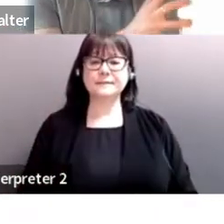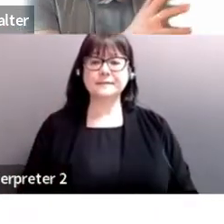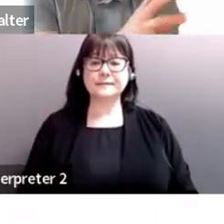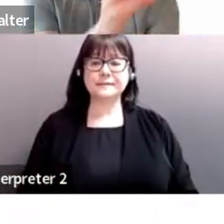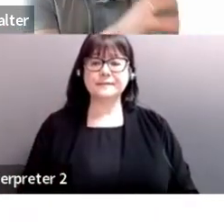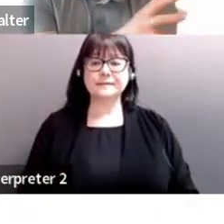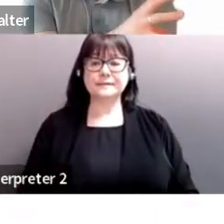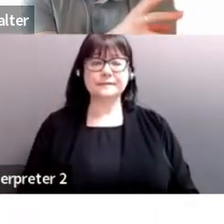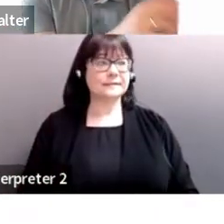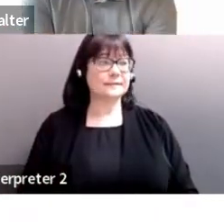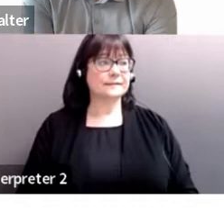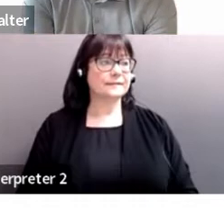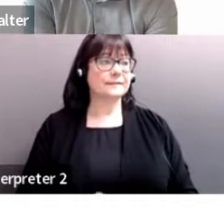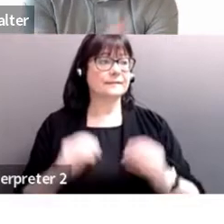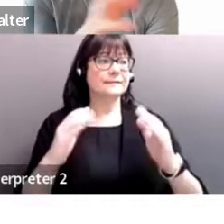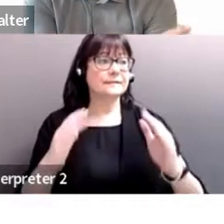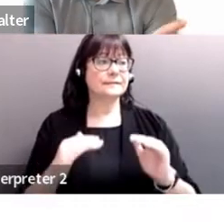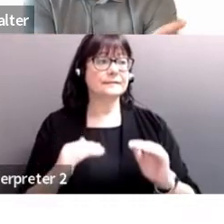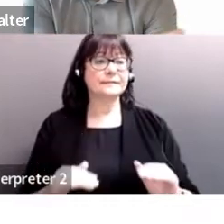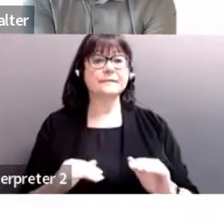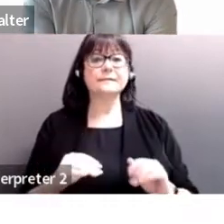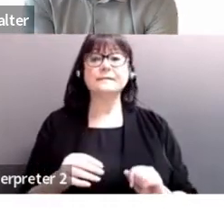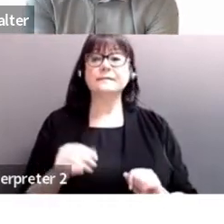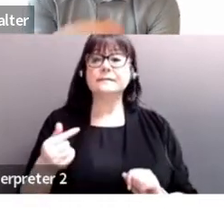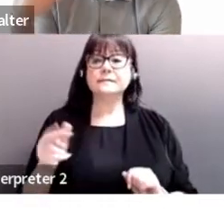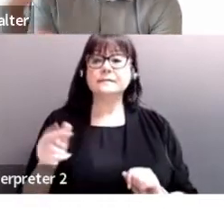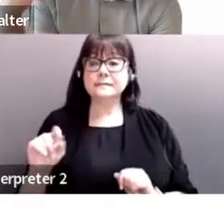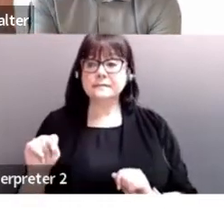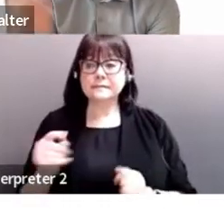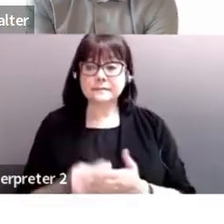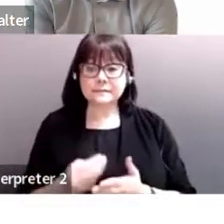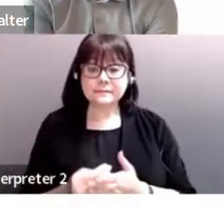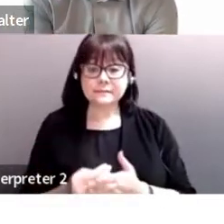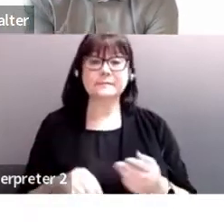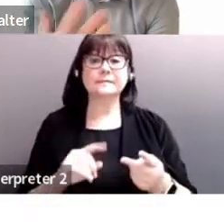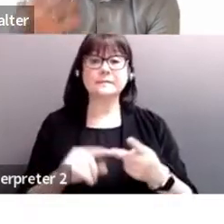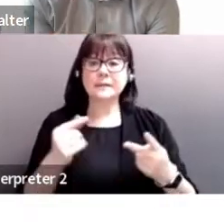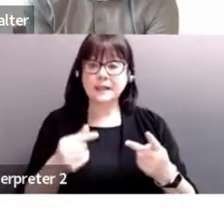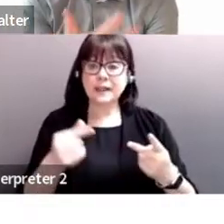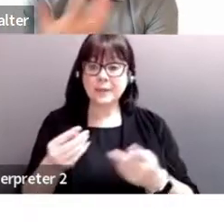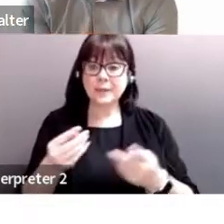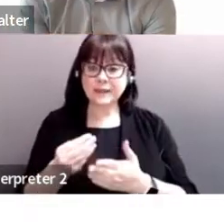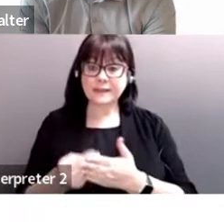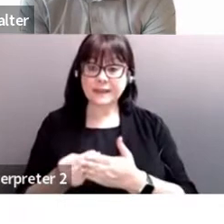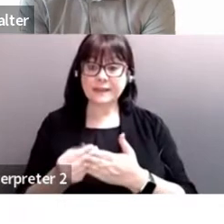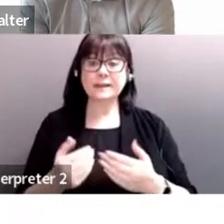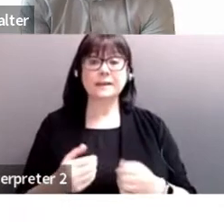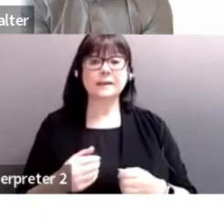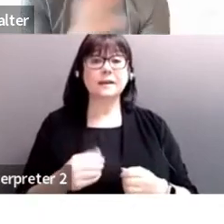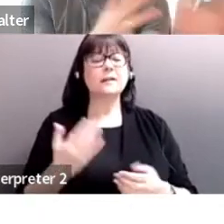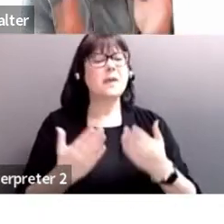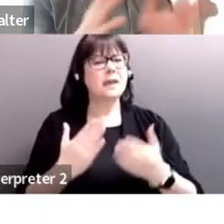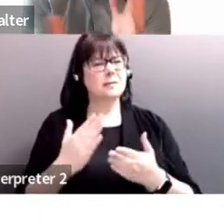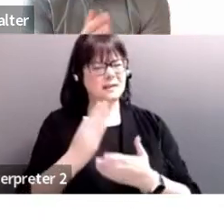And we talk, about grant funding. We talk about government funding. That may ring some bells in your mind. Are grants tax credits,